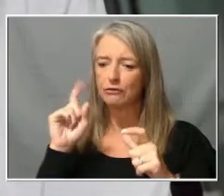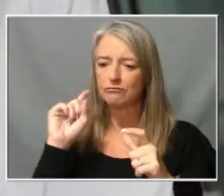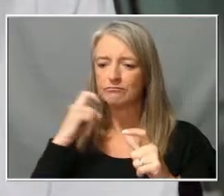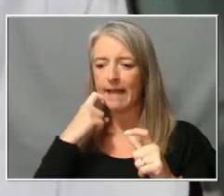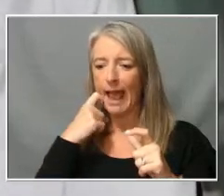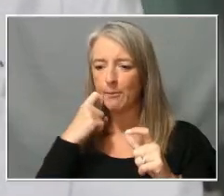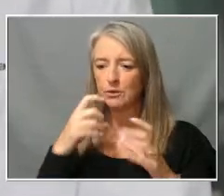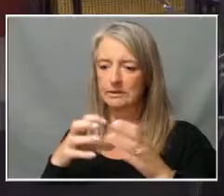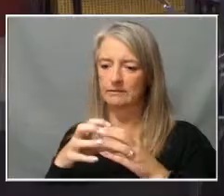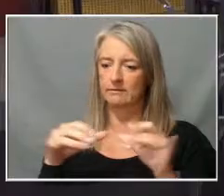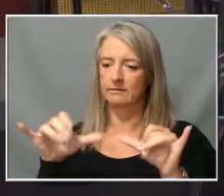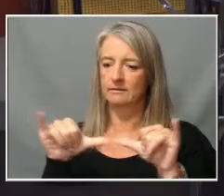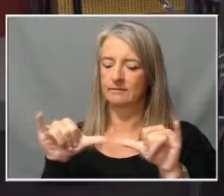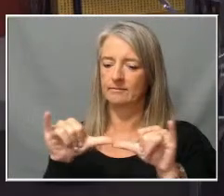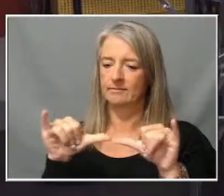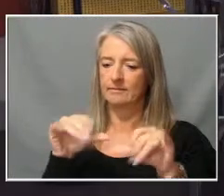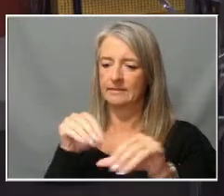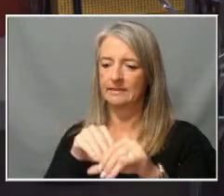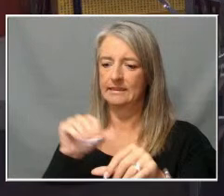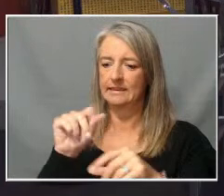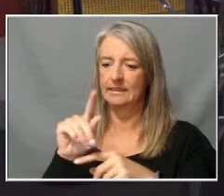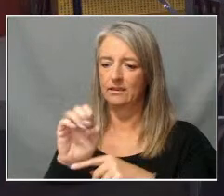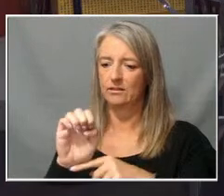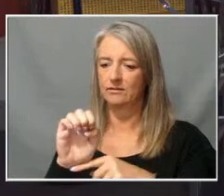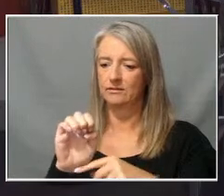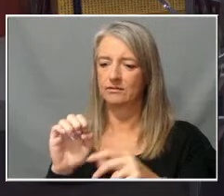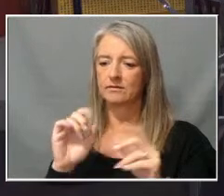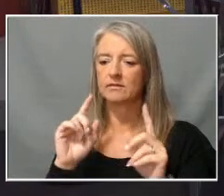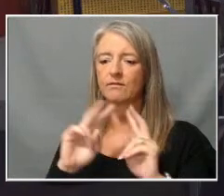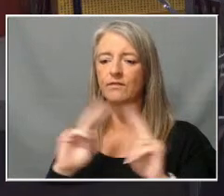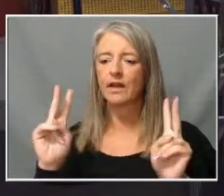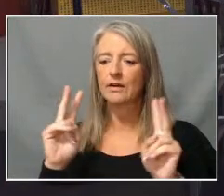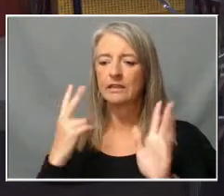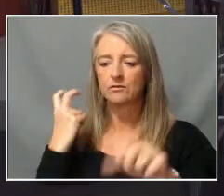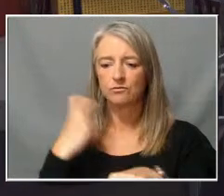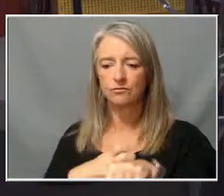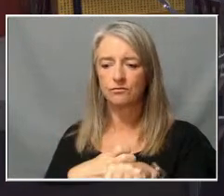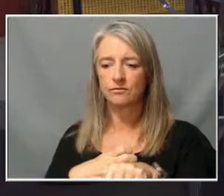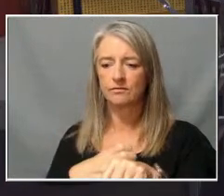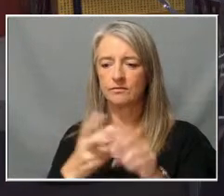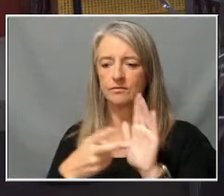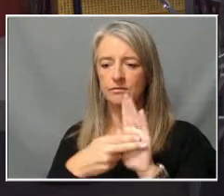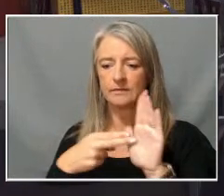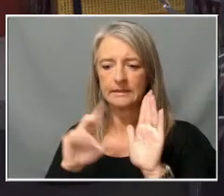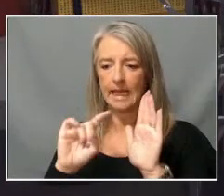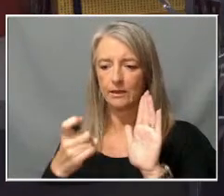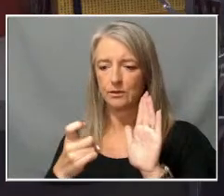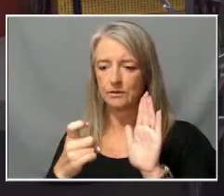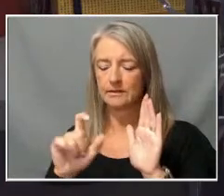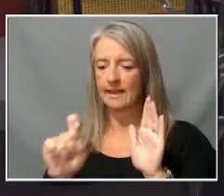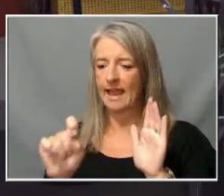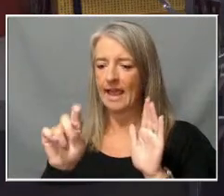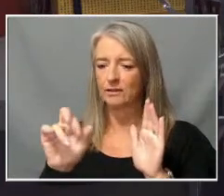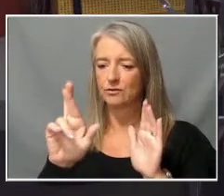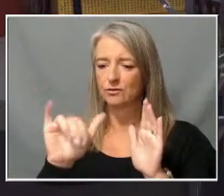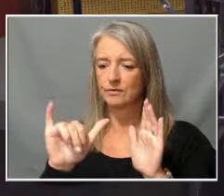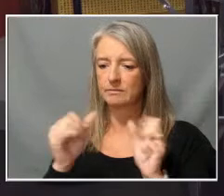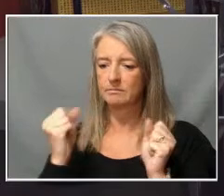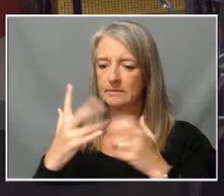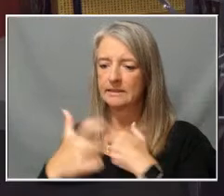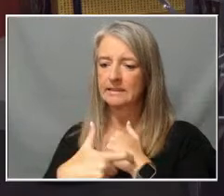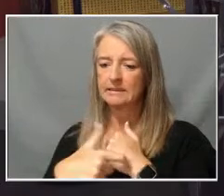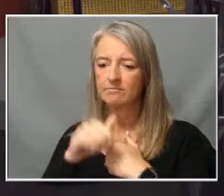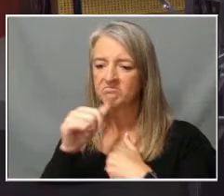Wow. It is a very difficult diagnosis to make, because even on an x-ray, a plain x-ray, many times you're not going to see